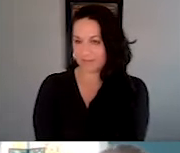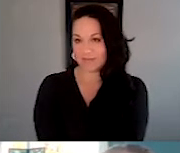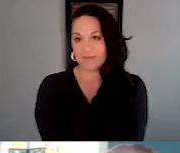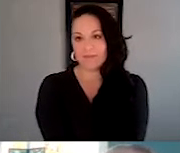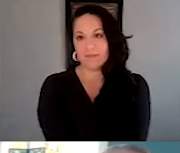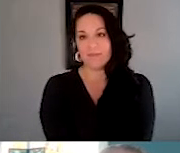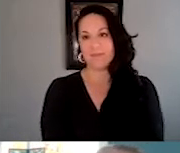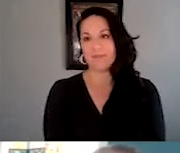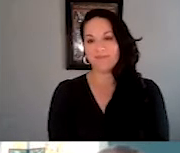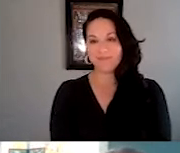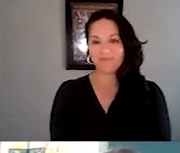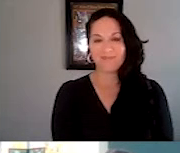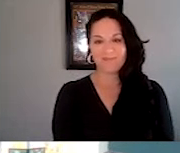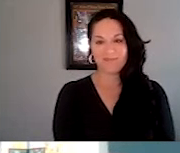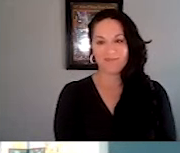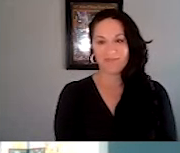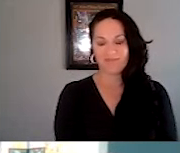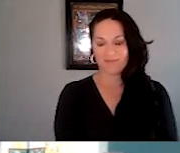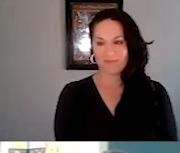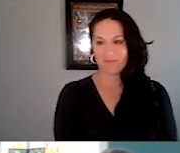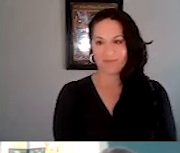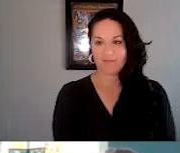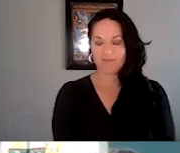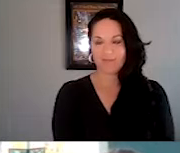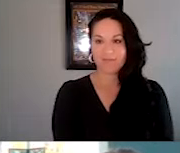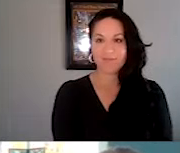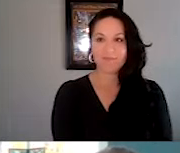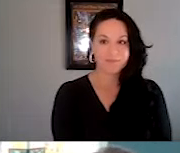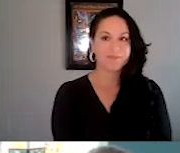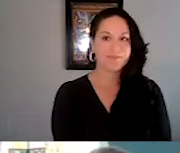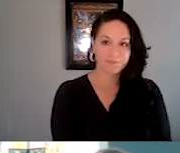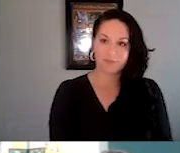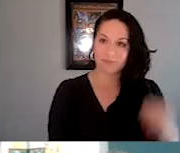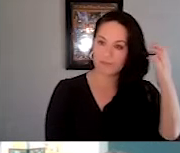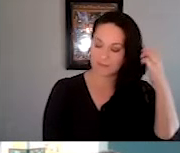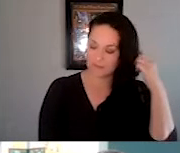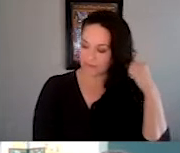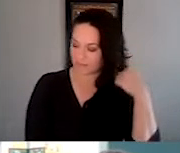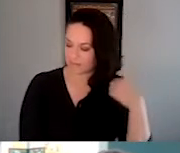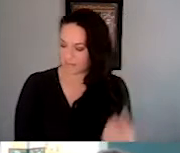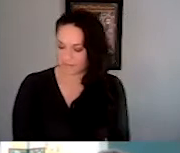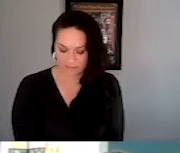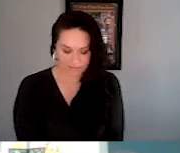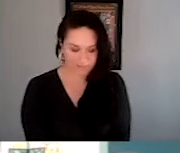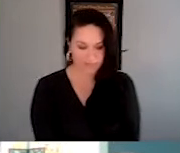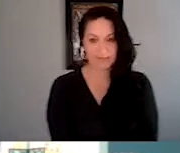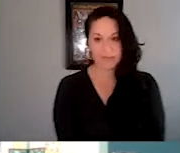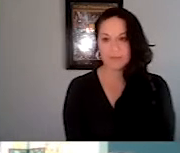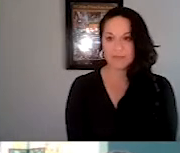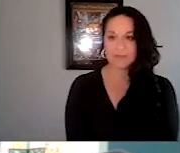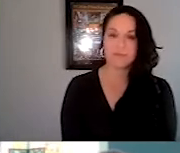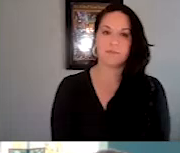started. If you have any questions, you could enter into the Q&A box or you could put it in the chat. Just make sure when you enter into